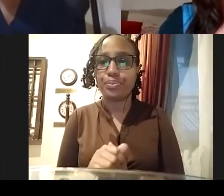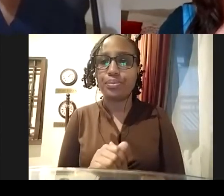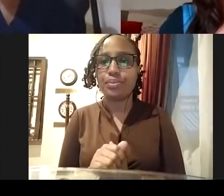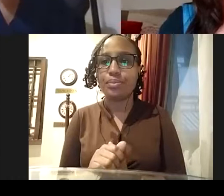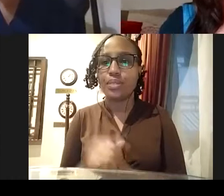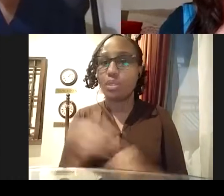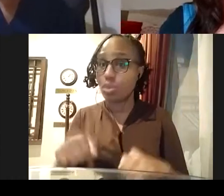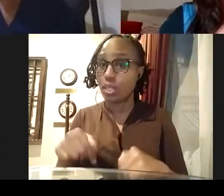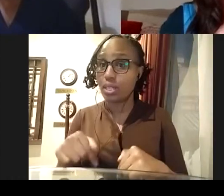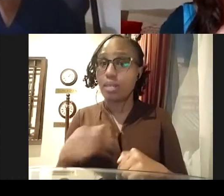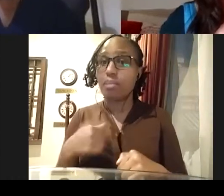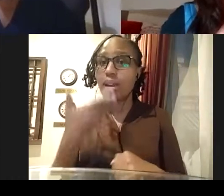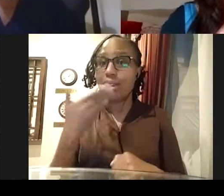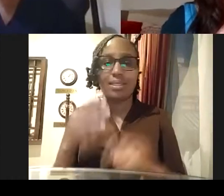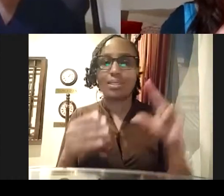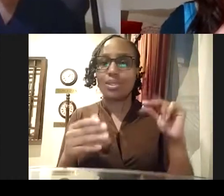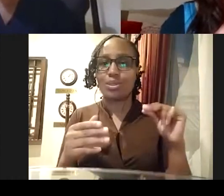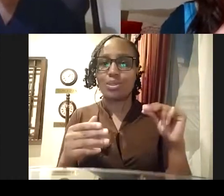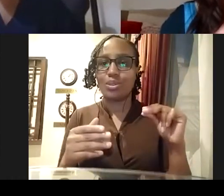Today the answer is no.